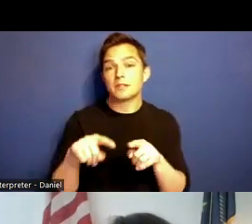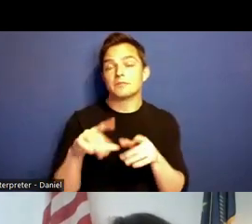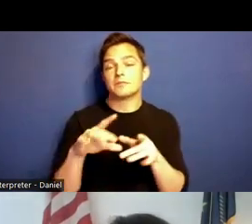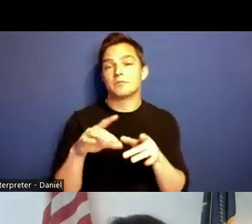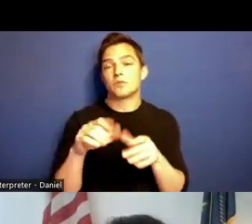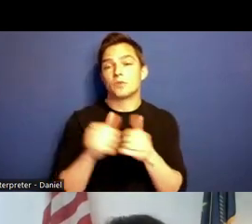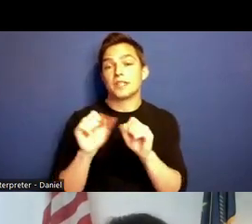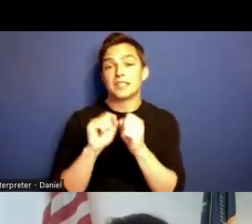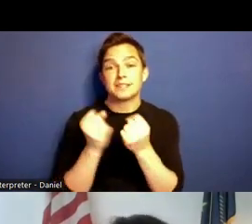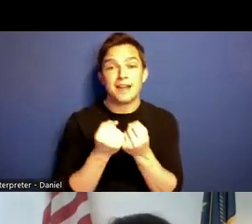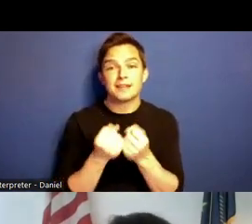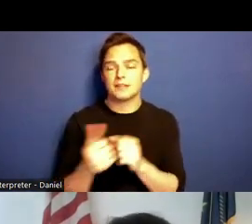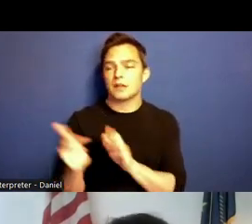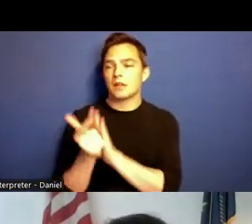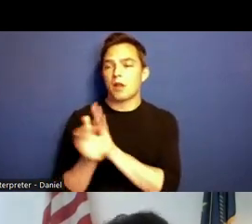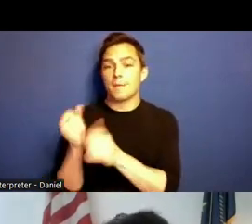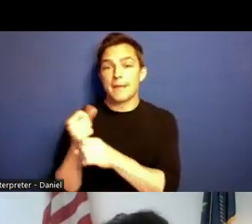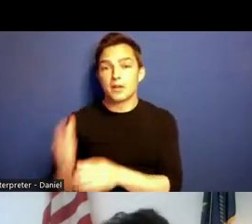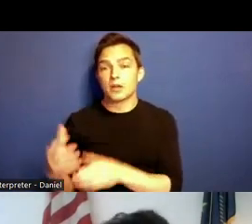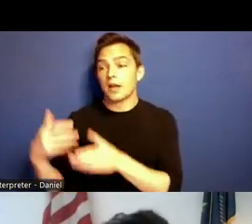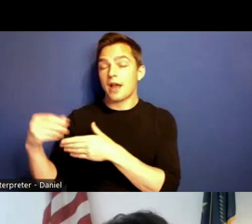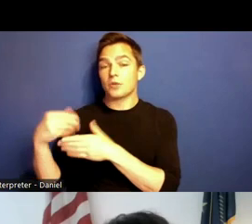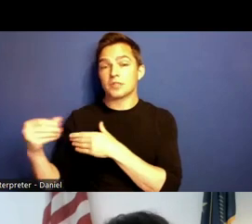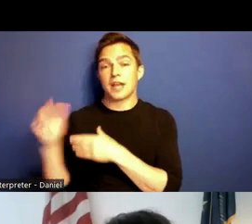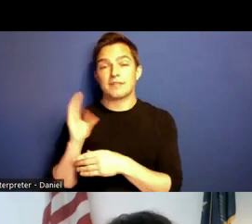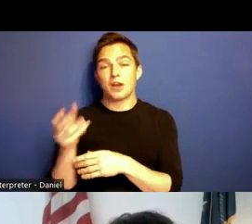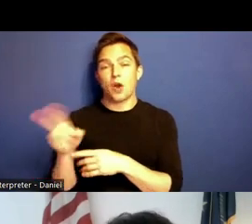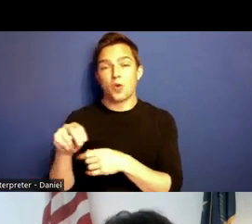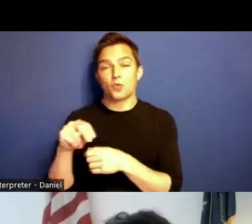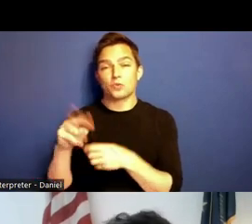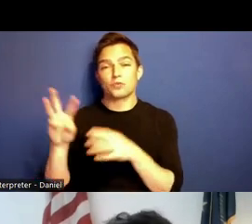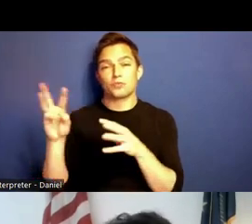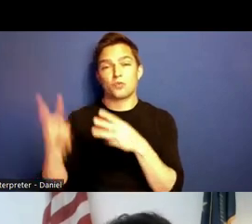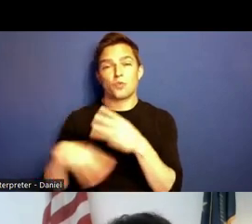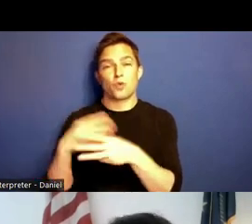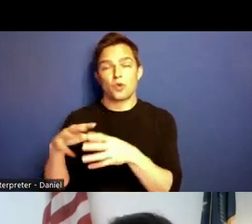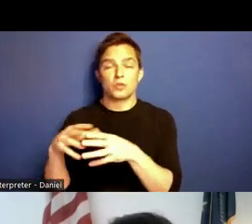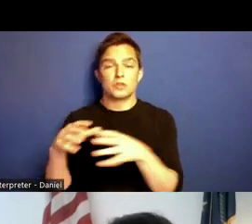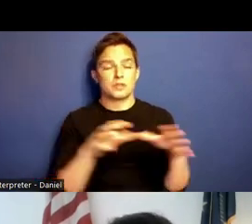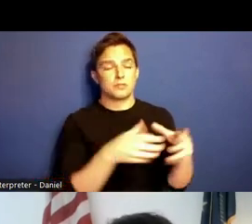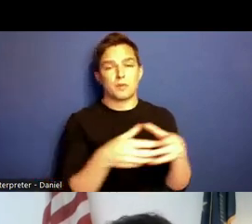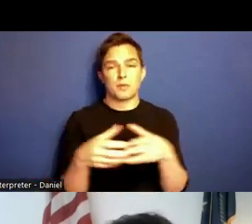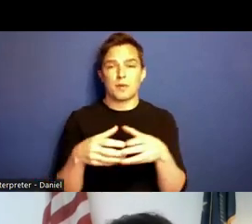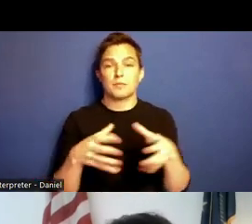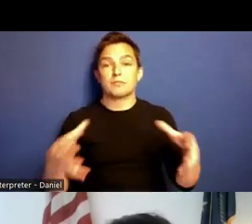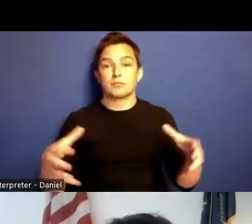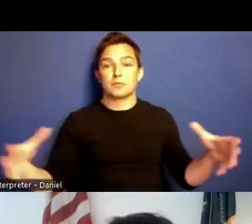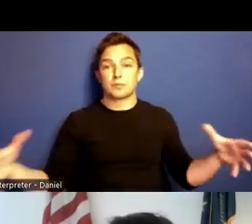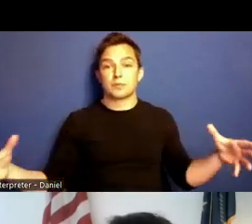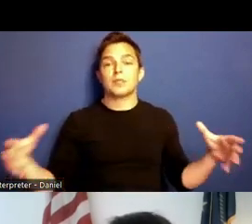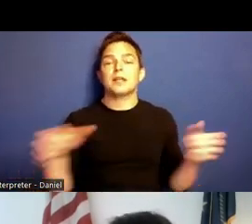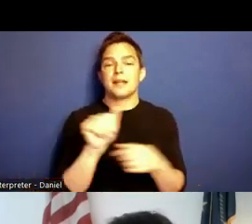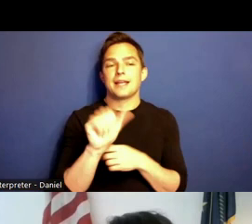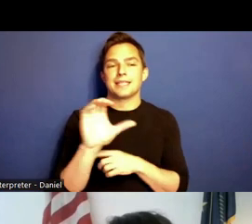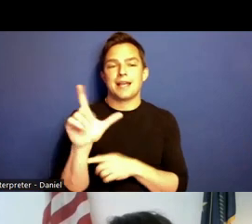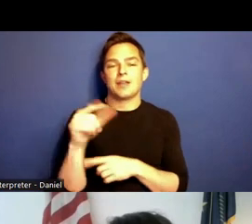society, with lawmakers outside of our own realm has been invaluable. And at ACL, we